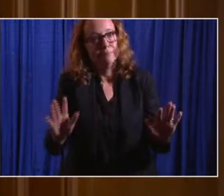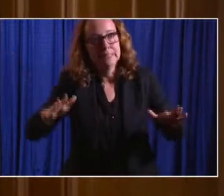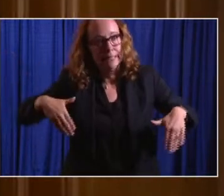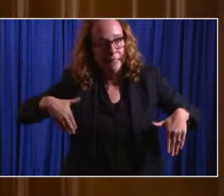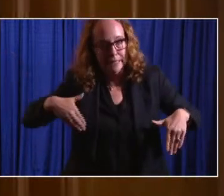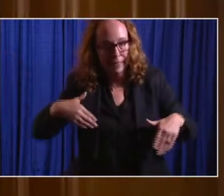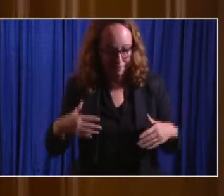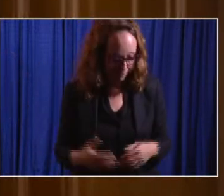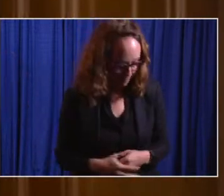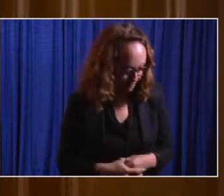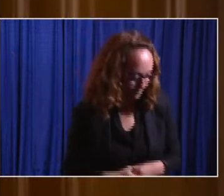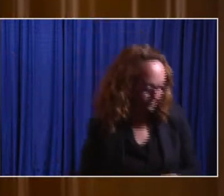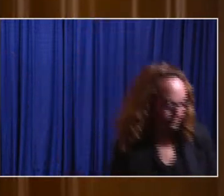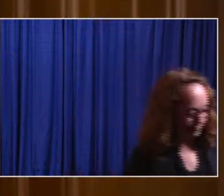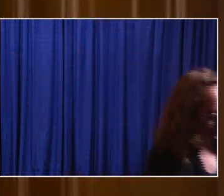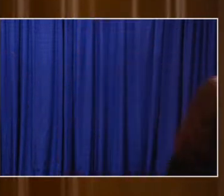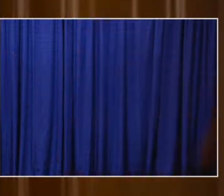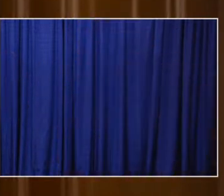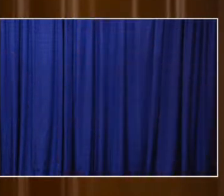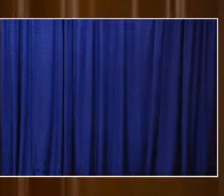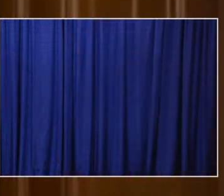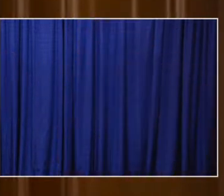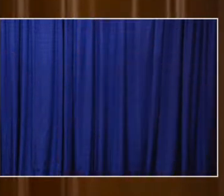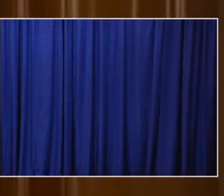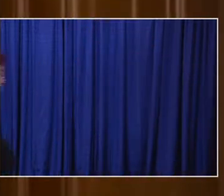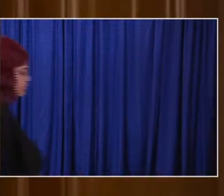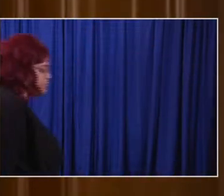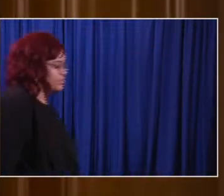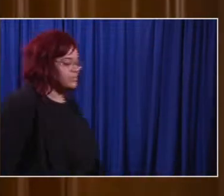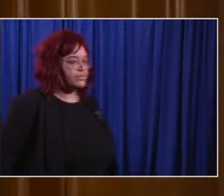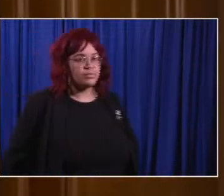Next question is from Justin Dennis at MahoneyMatters.com.